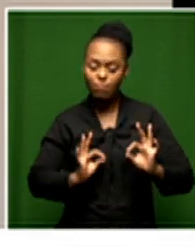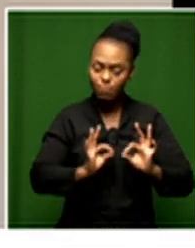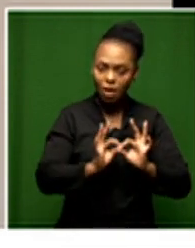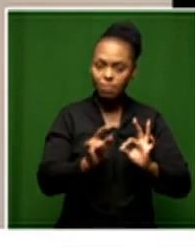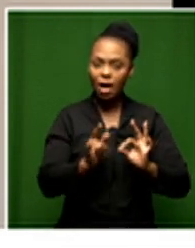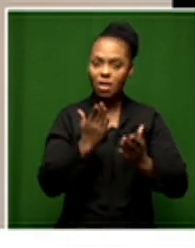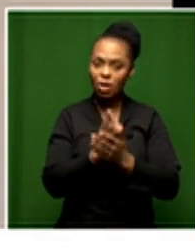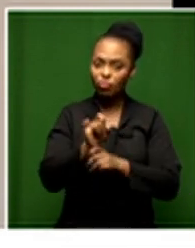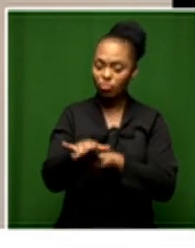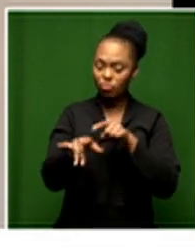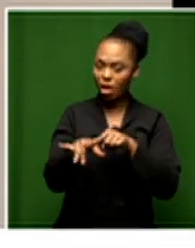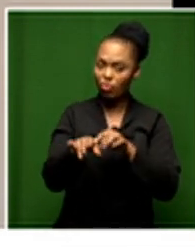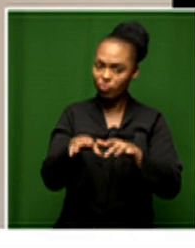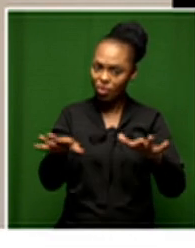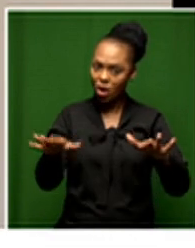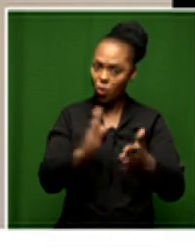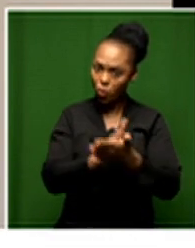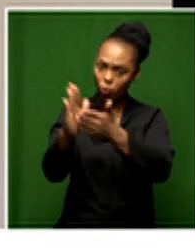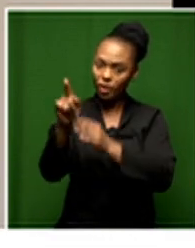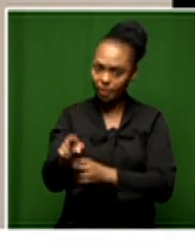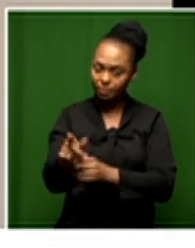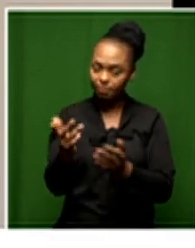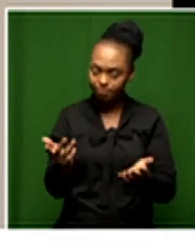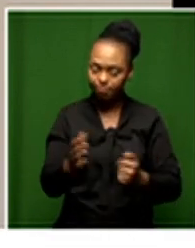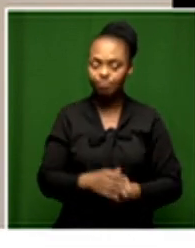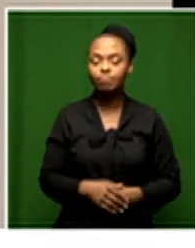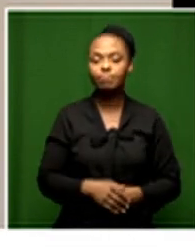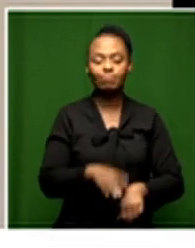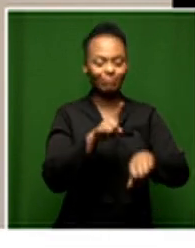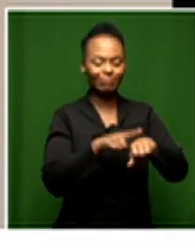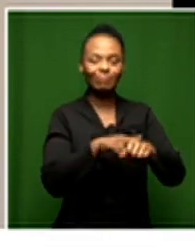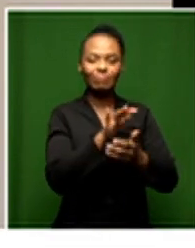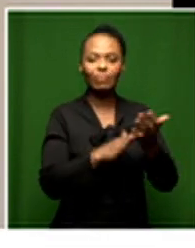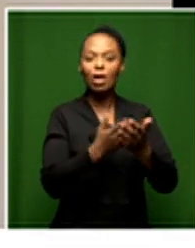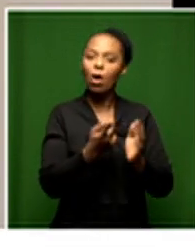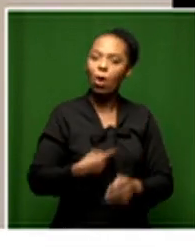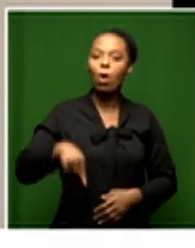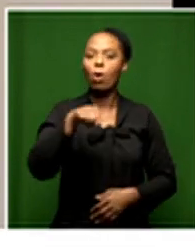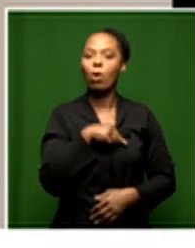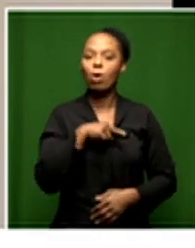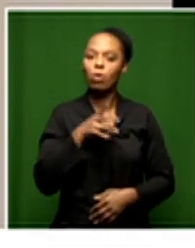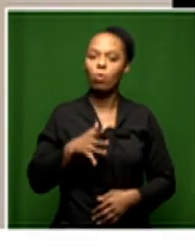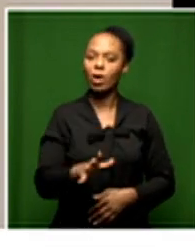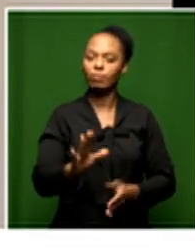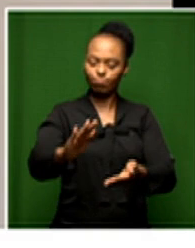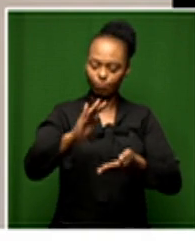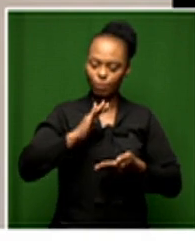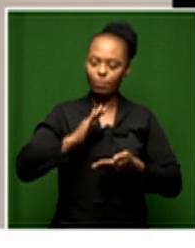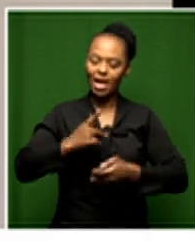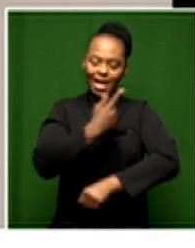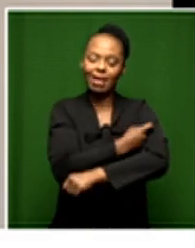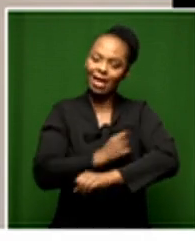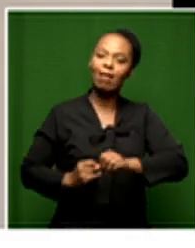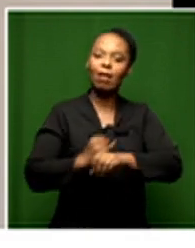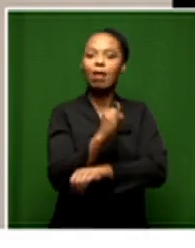the virus? That's one. Then, of course, the timeline. We all want to get the vaccines as early as possible, and